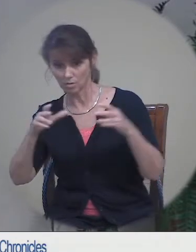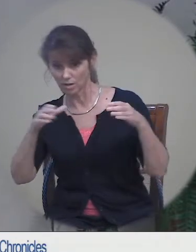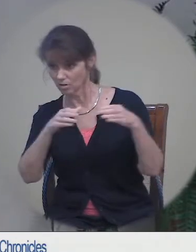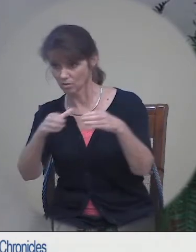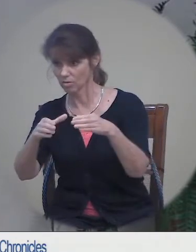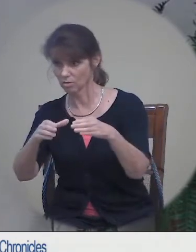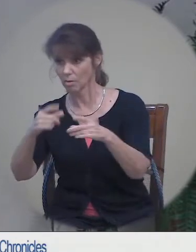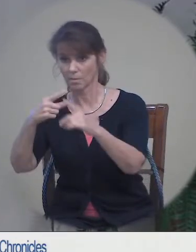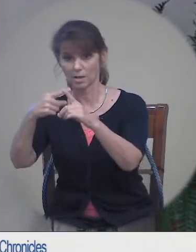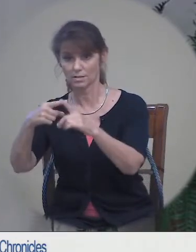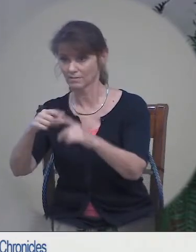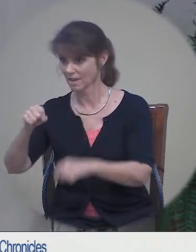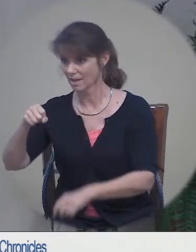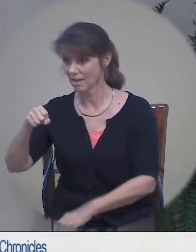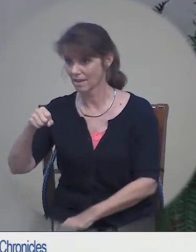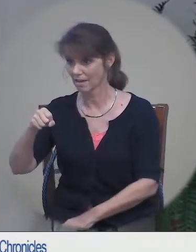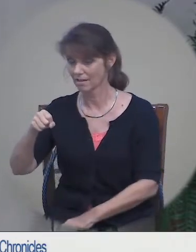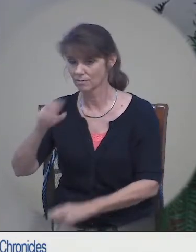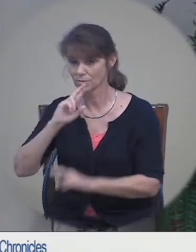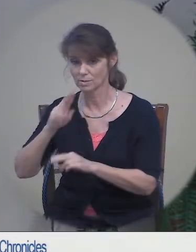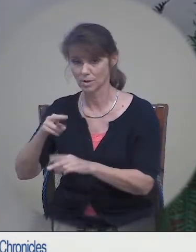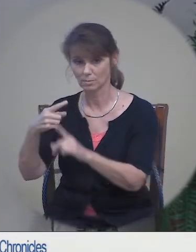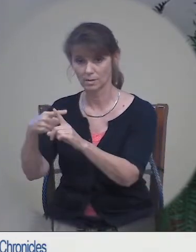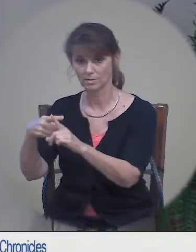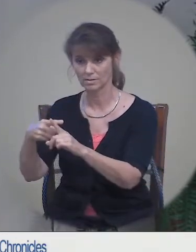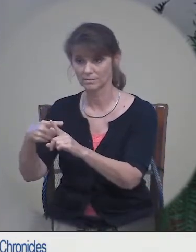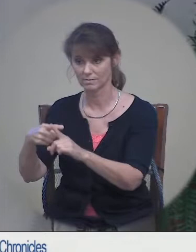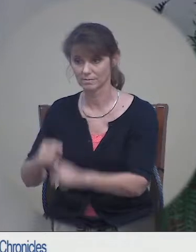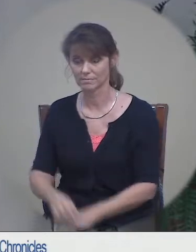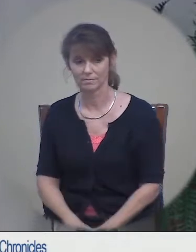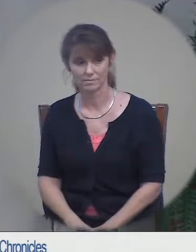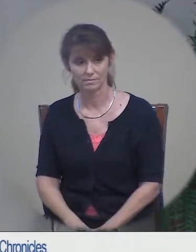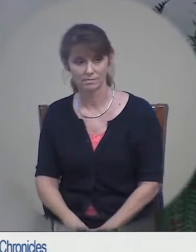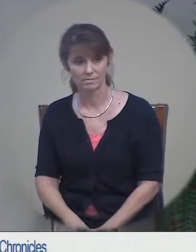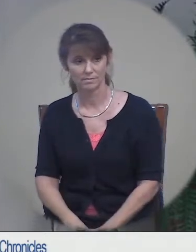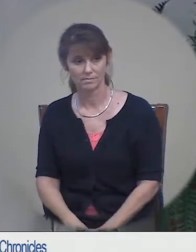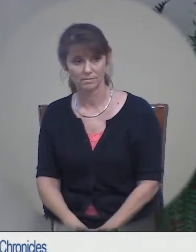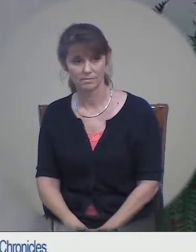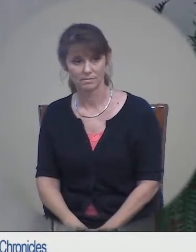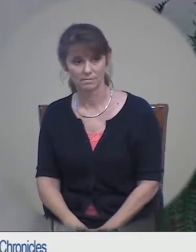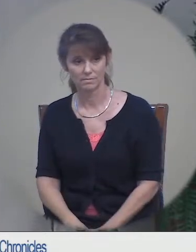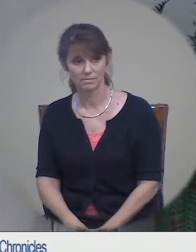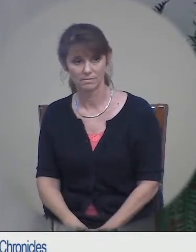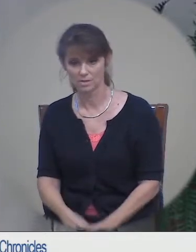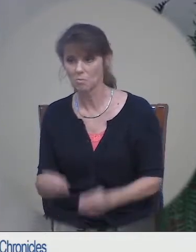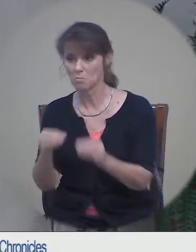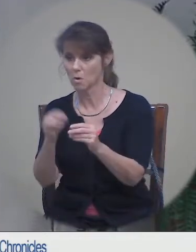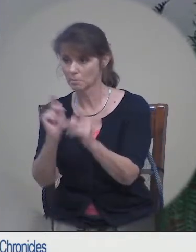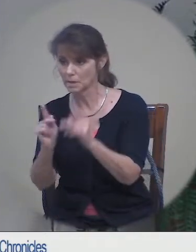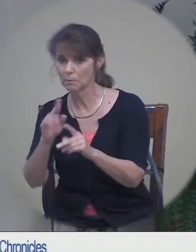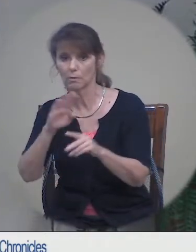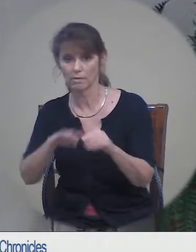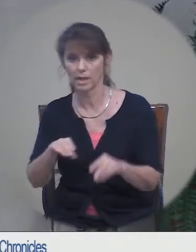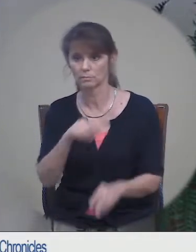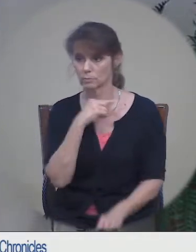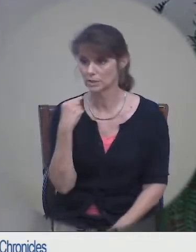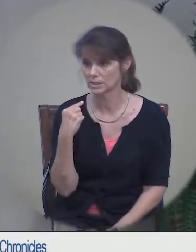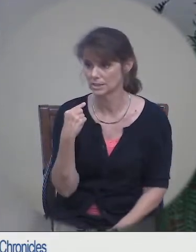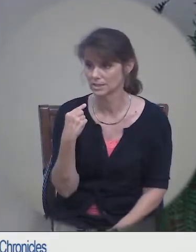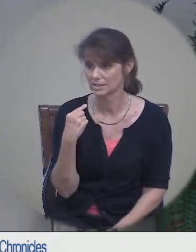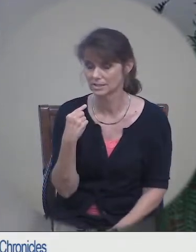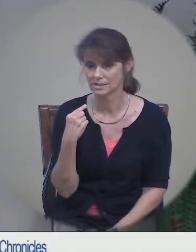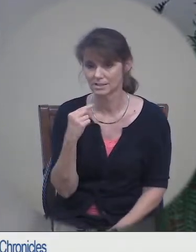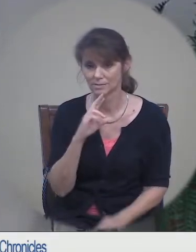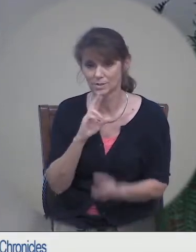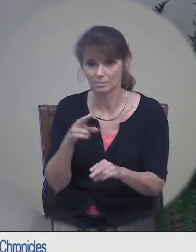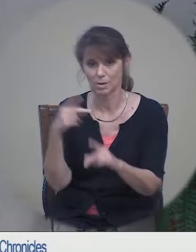Passover at the appropriate time. Yeah, good point, boy. But I think in the midst of these reforms, there's an